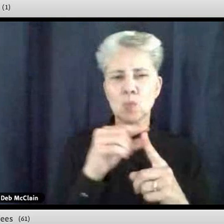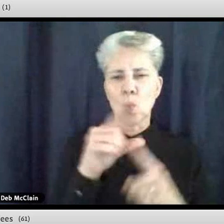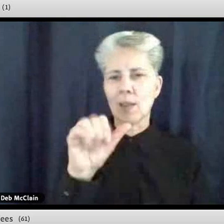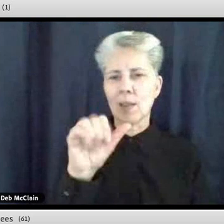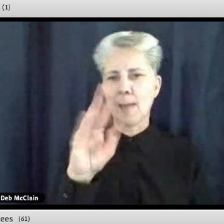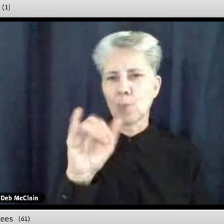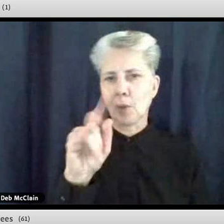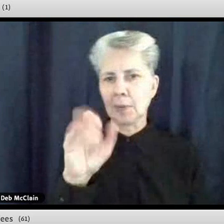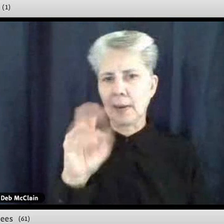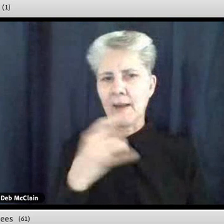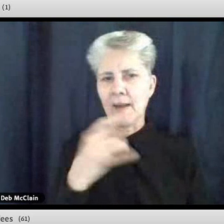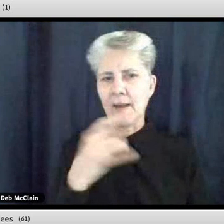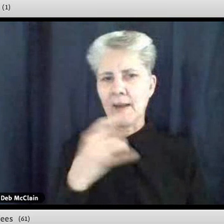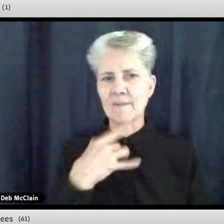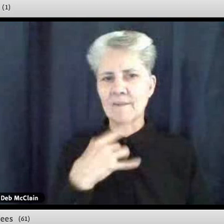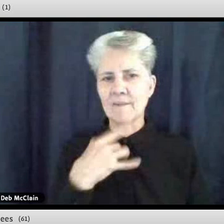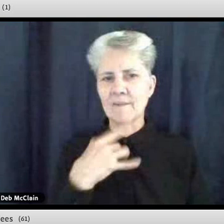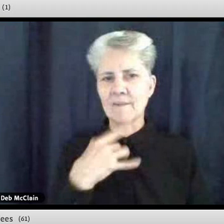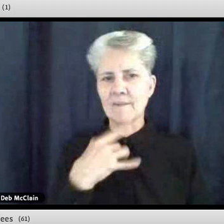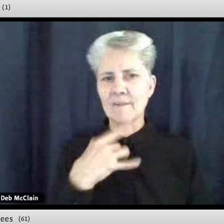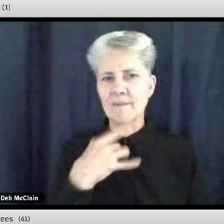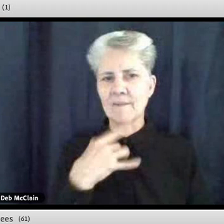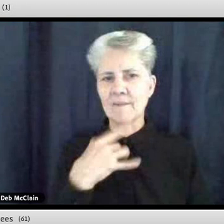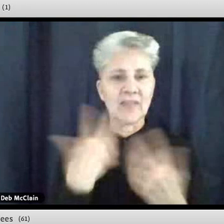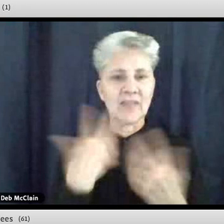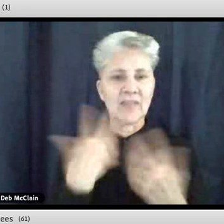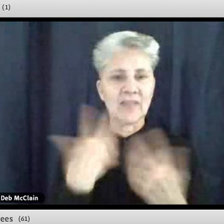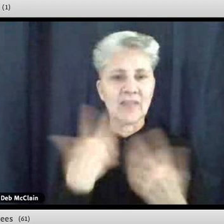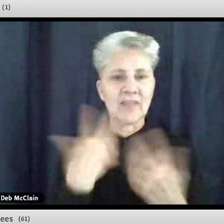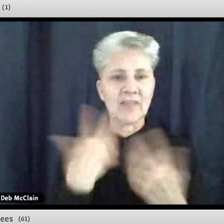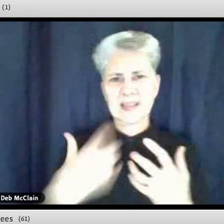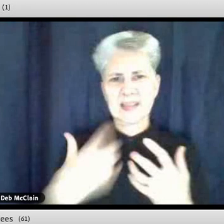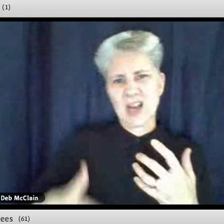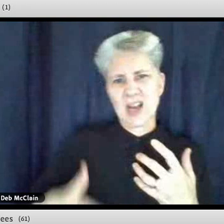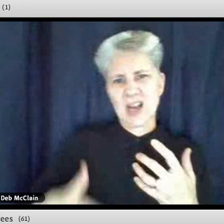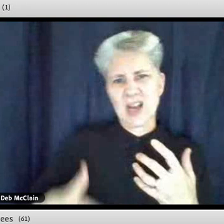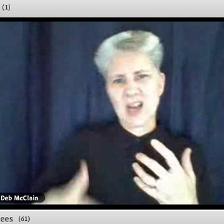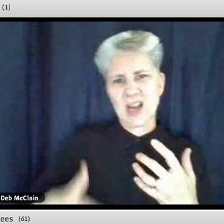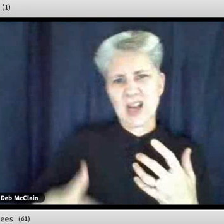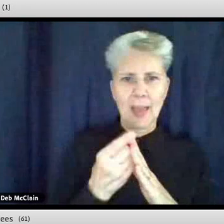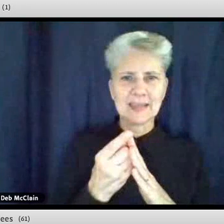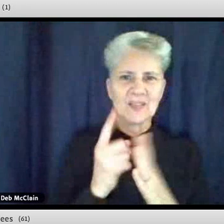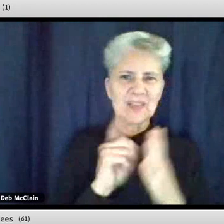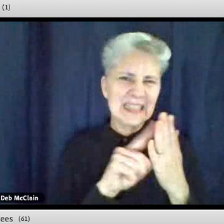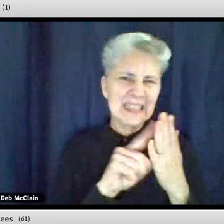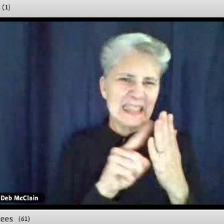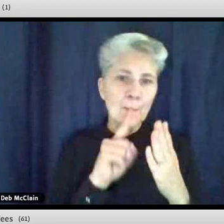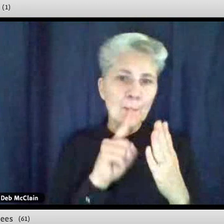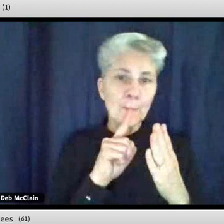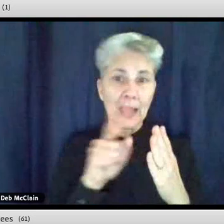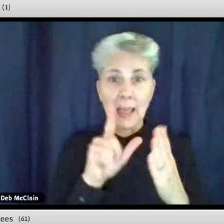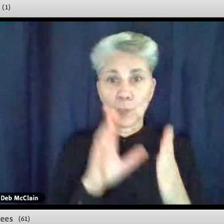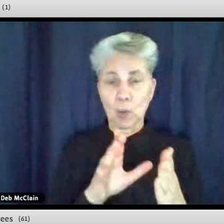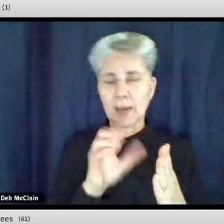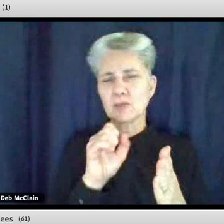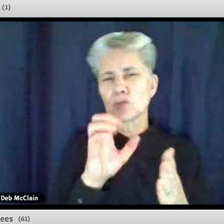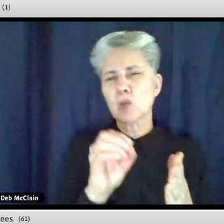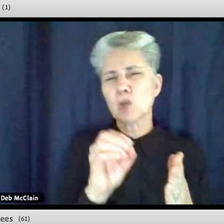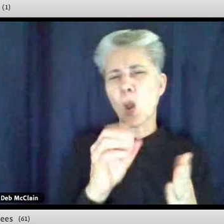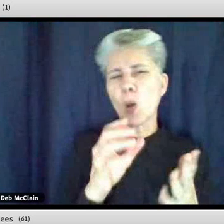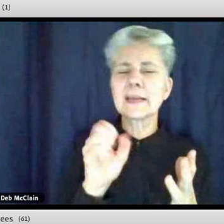So I inserted this word librarian because I felt like Hemingway was talking about us, that we have this built-in